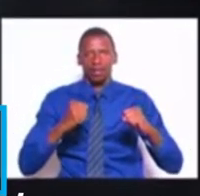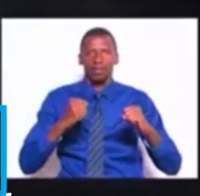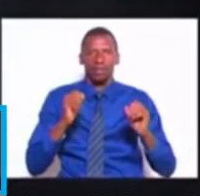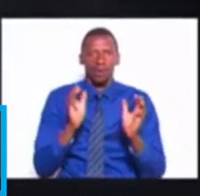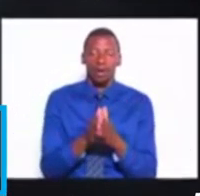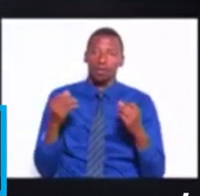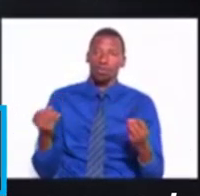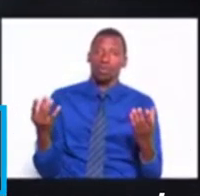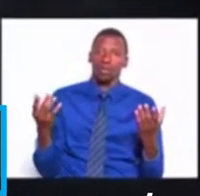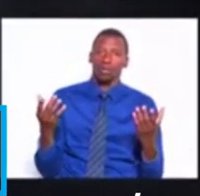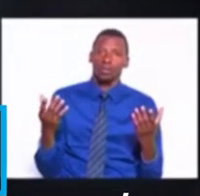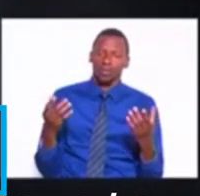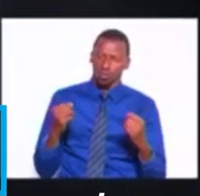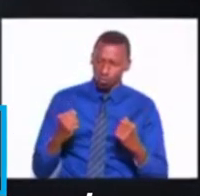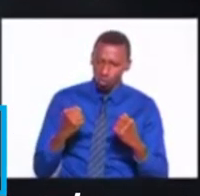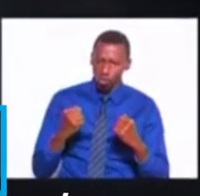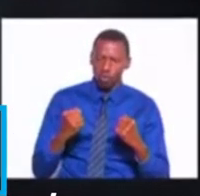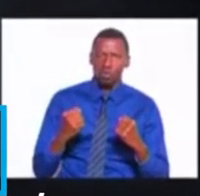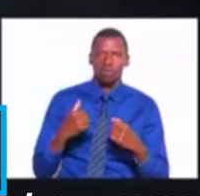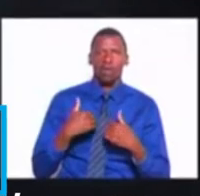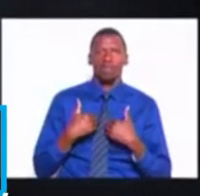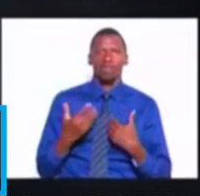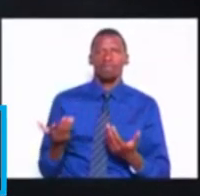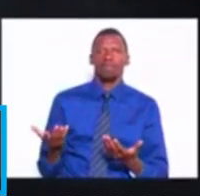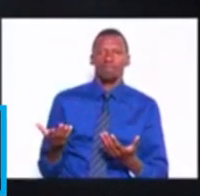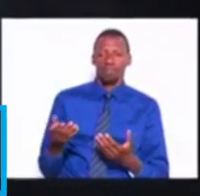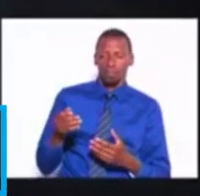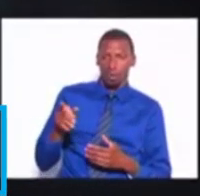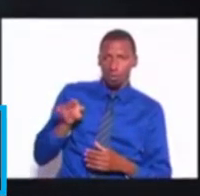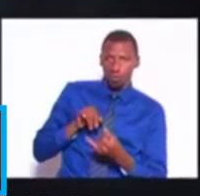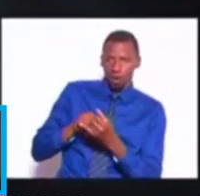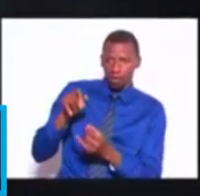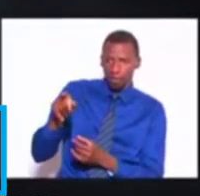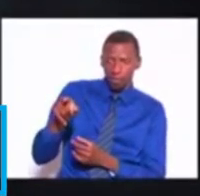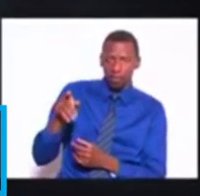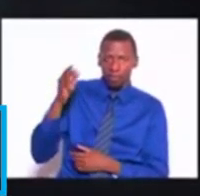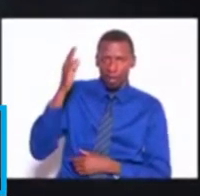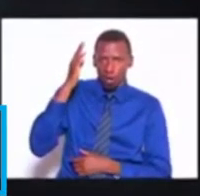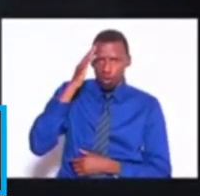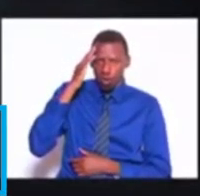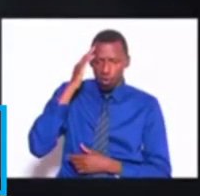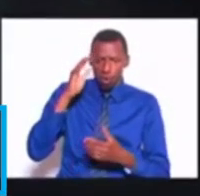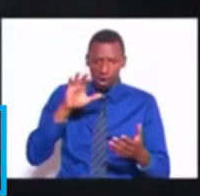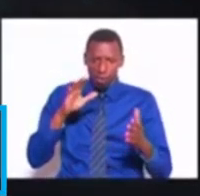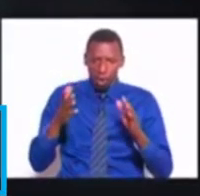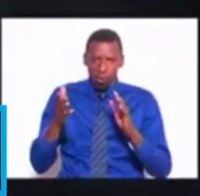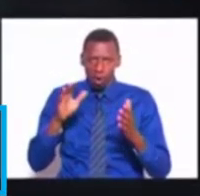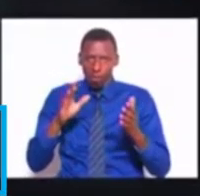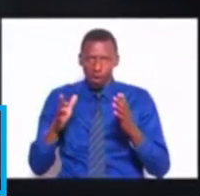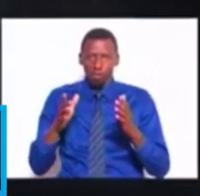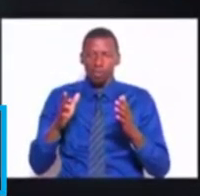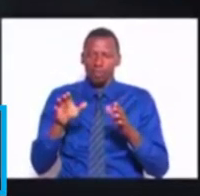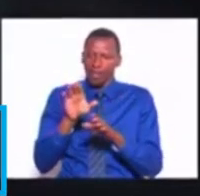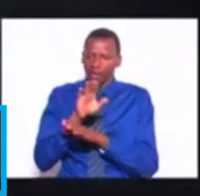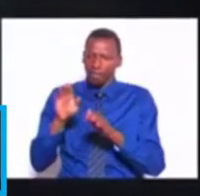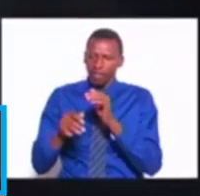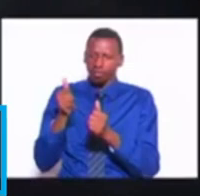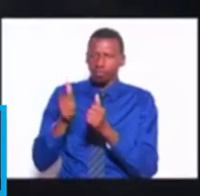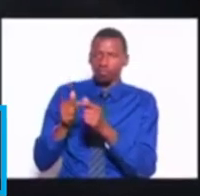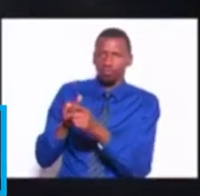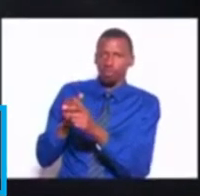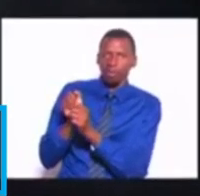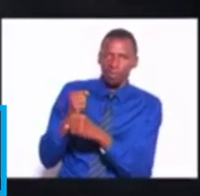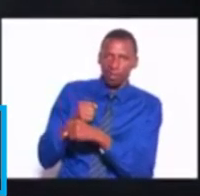Strong and industrious. She knows the value of everything she makes and